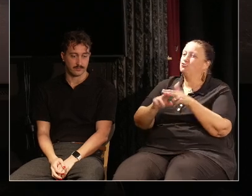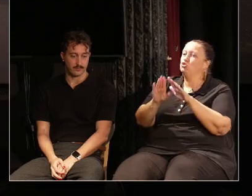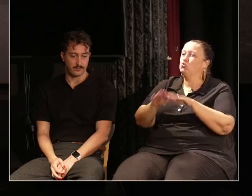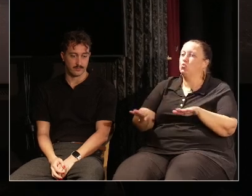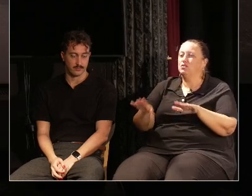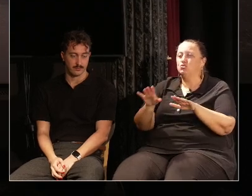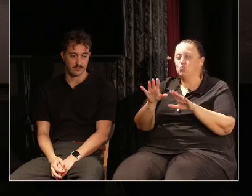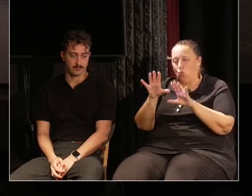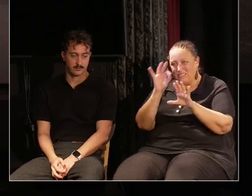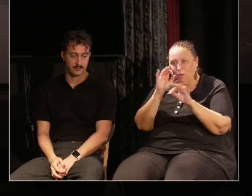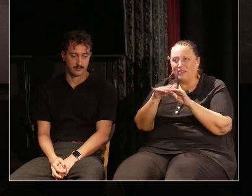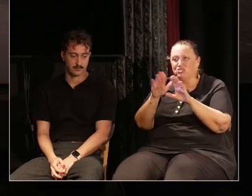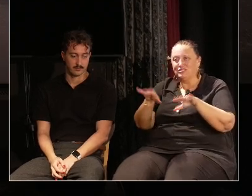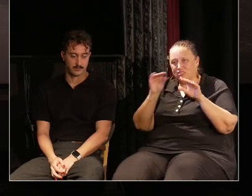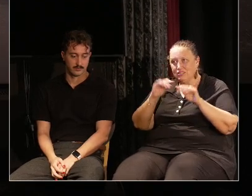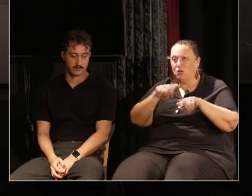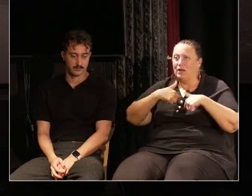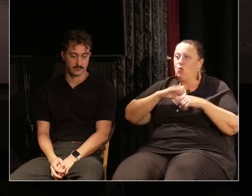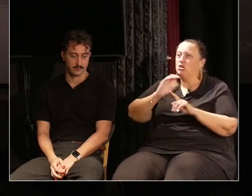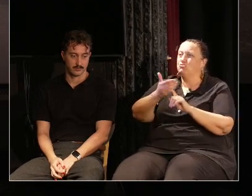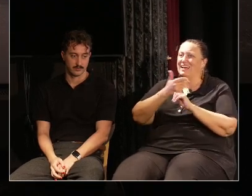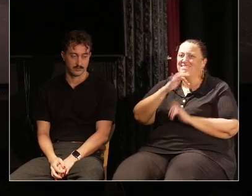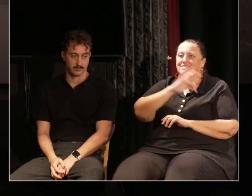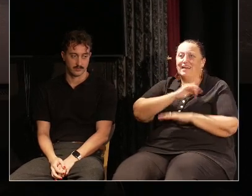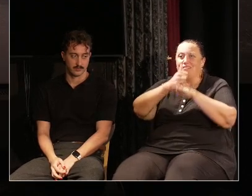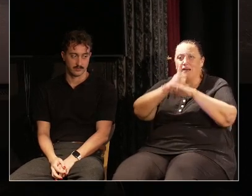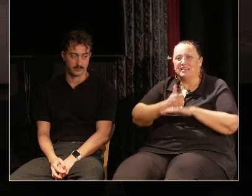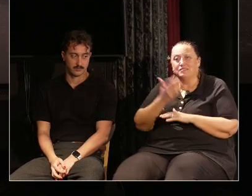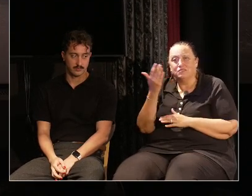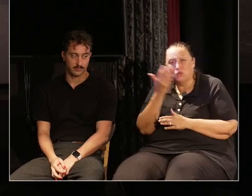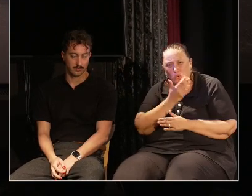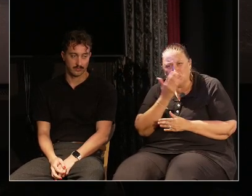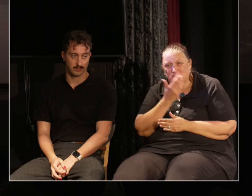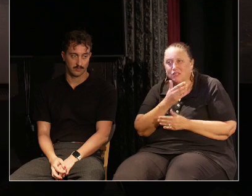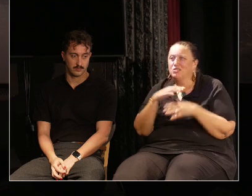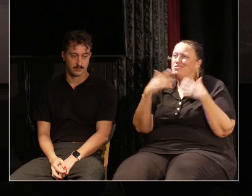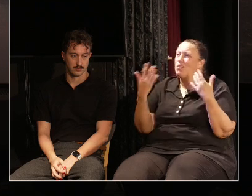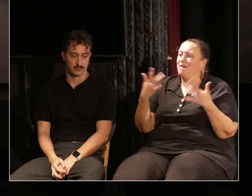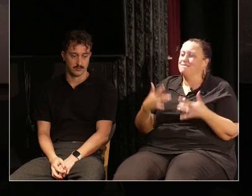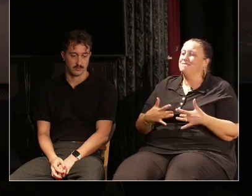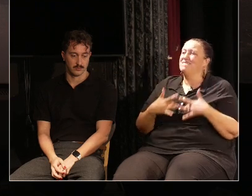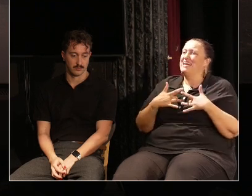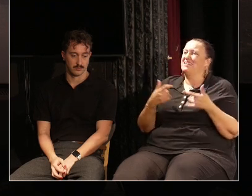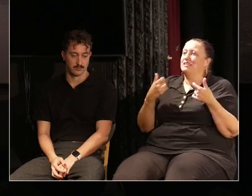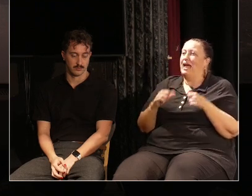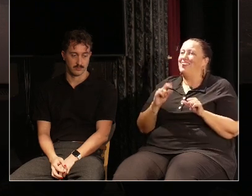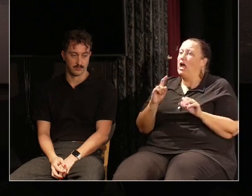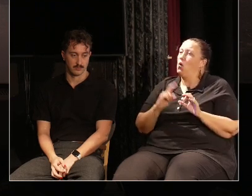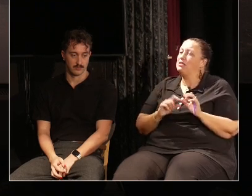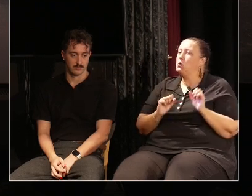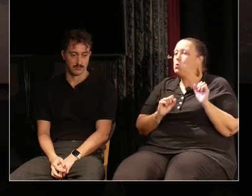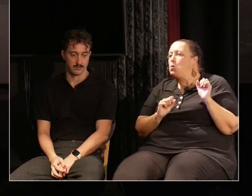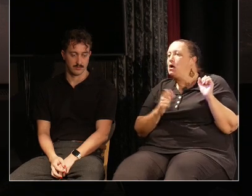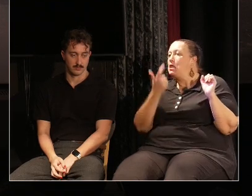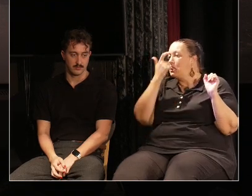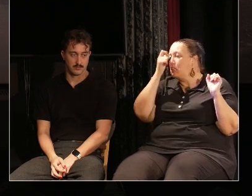education, and we're strongly committed to protecting faith-based schools. And so I guess, it feels like that question could imply